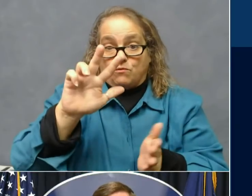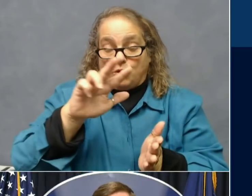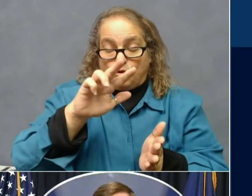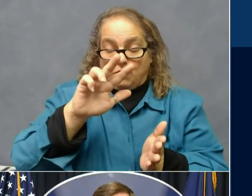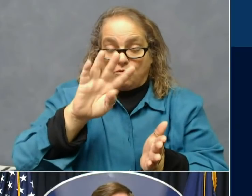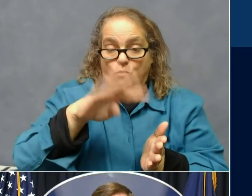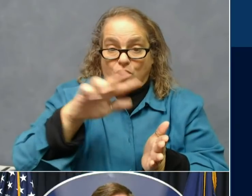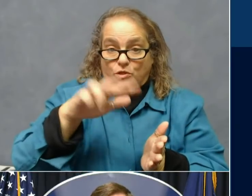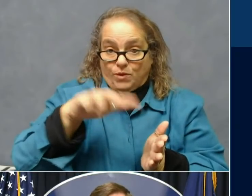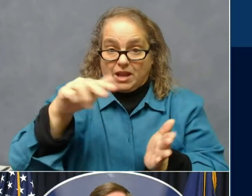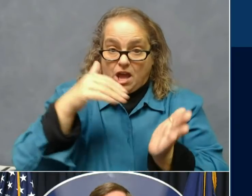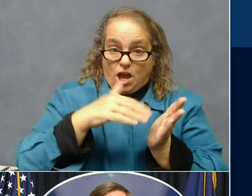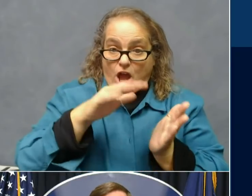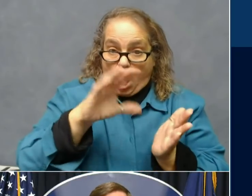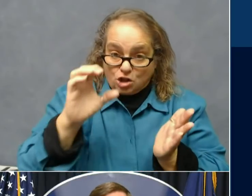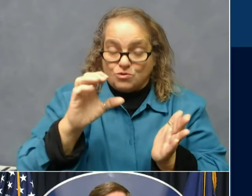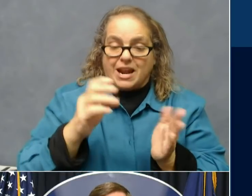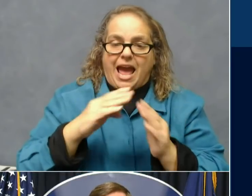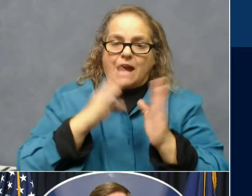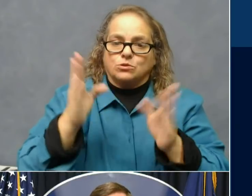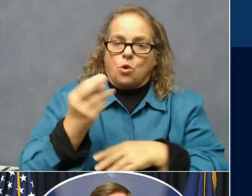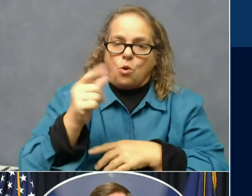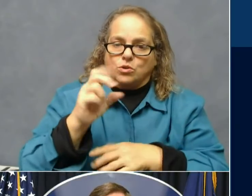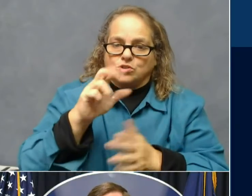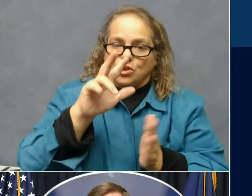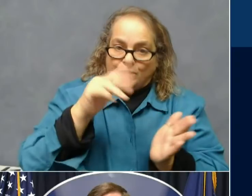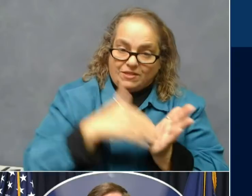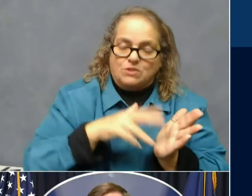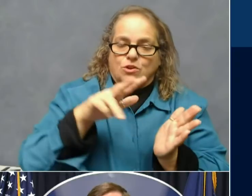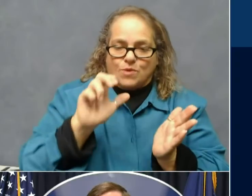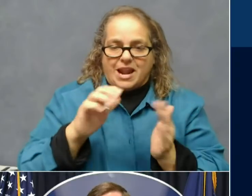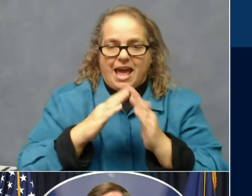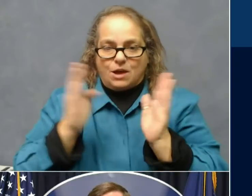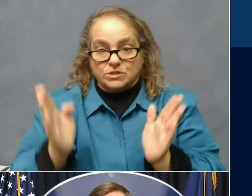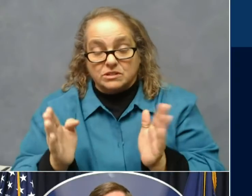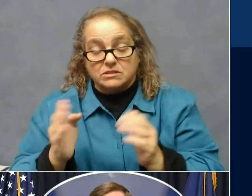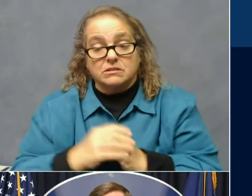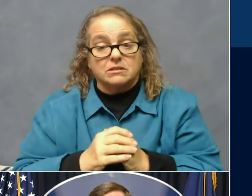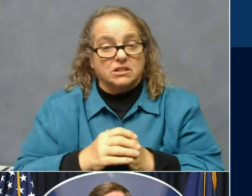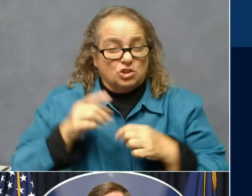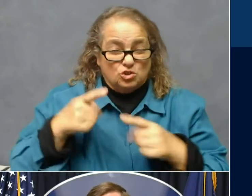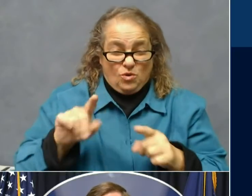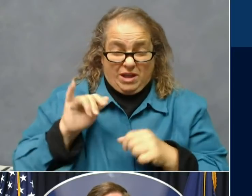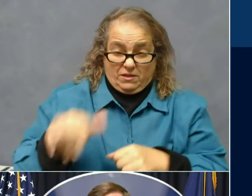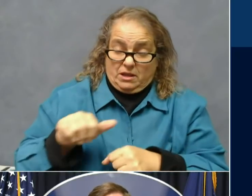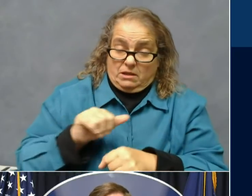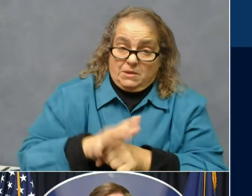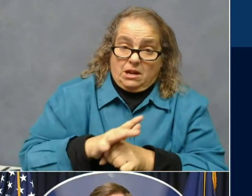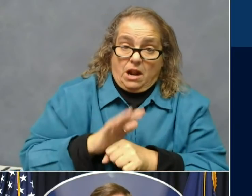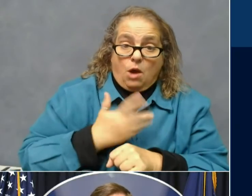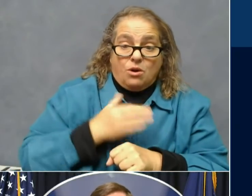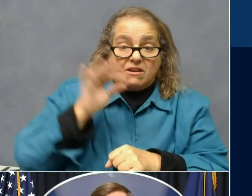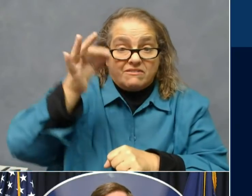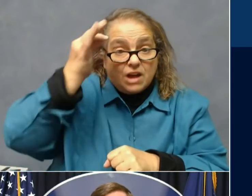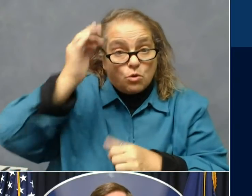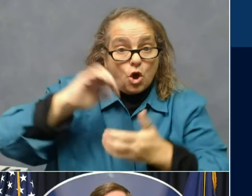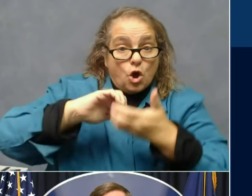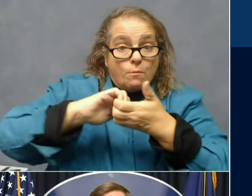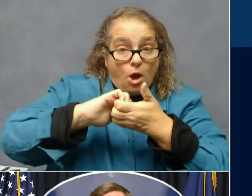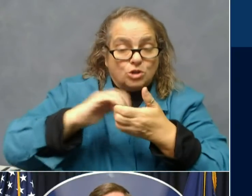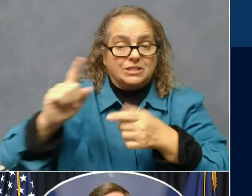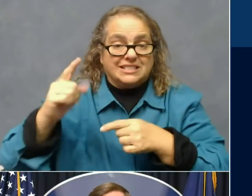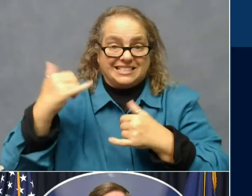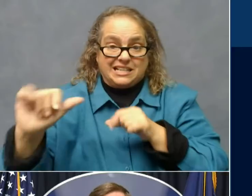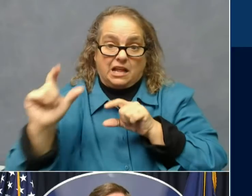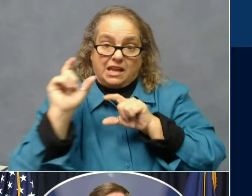basic human right. And even in the midst of this pandemic, this administration with our federal partners have been investing, especially in